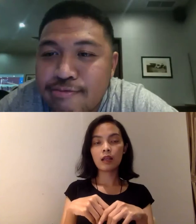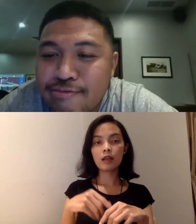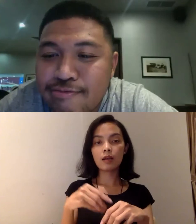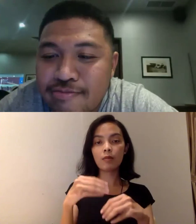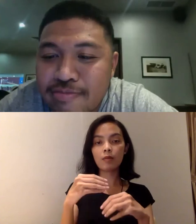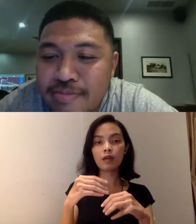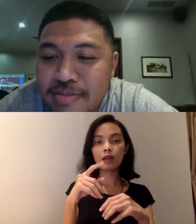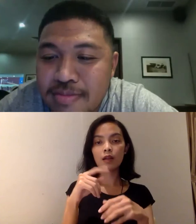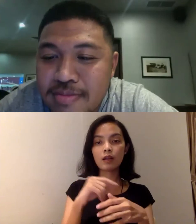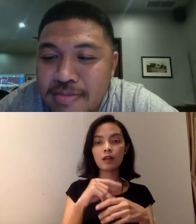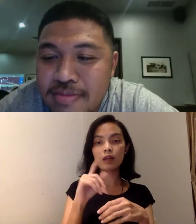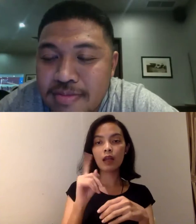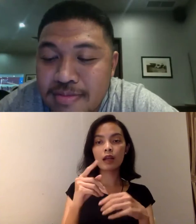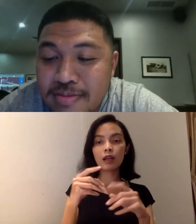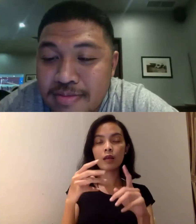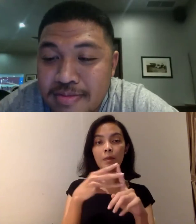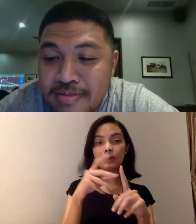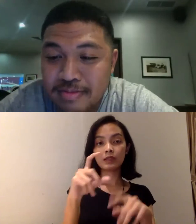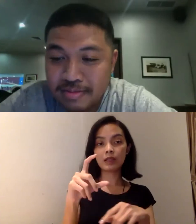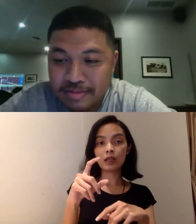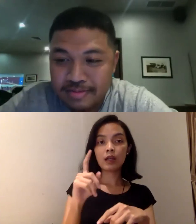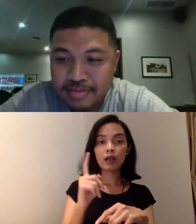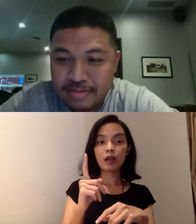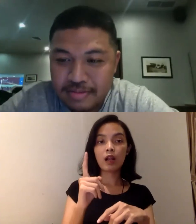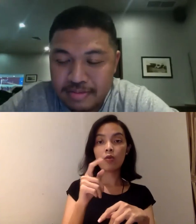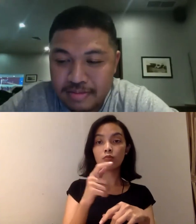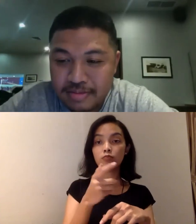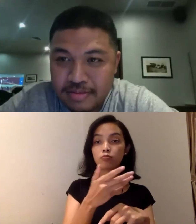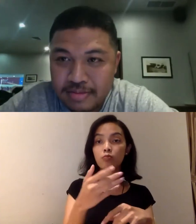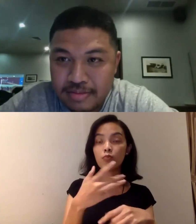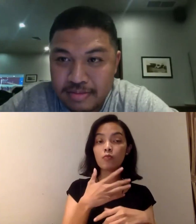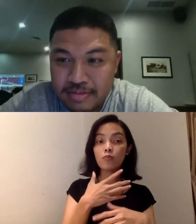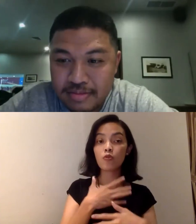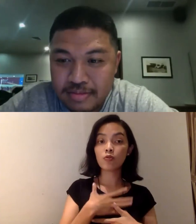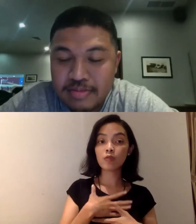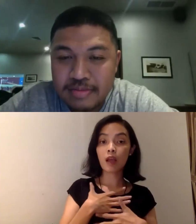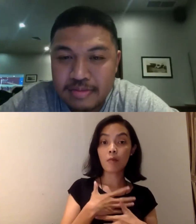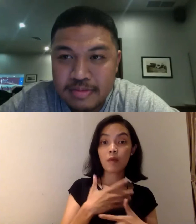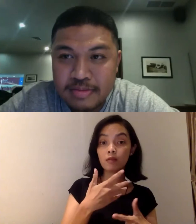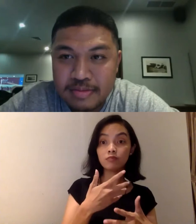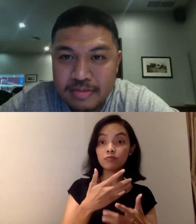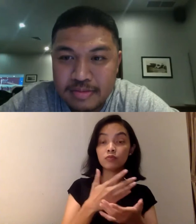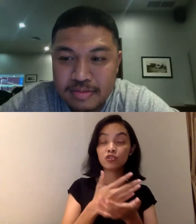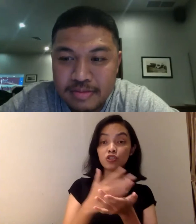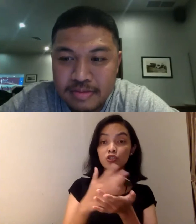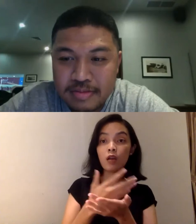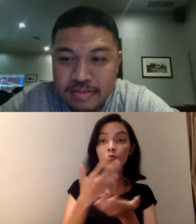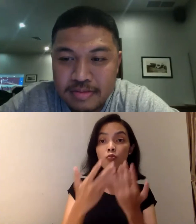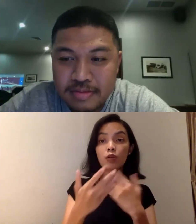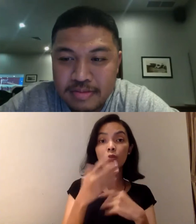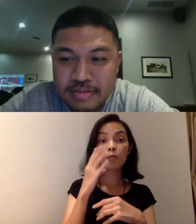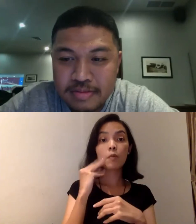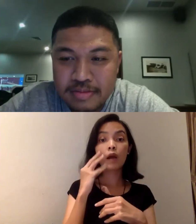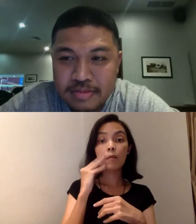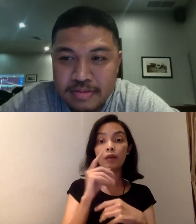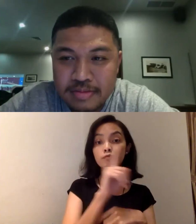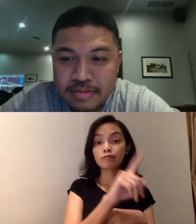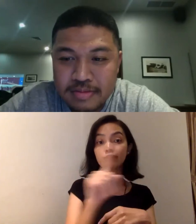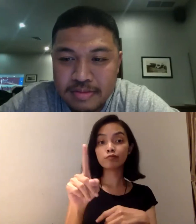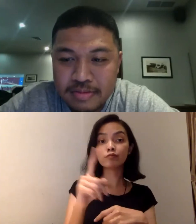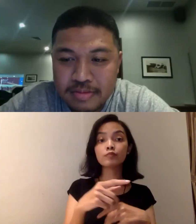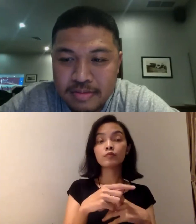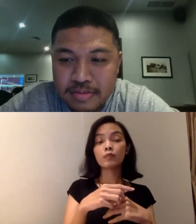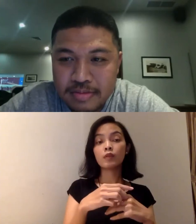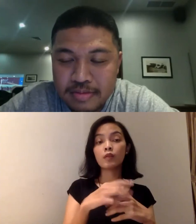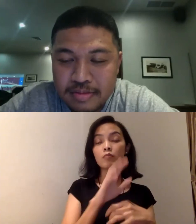Council. For any of the speakers who is comfortable sharing, could you share your experience, so I guess this is personal,